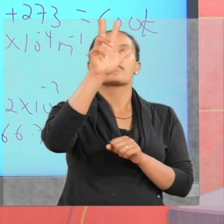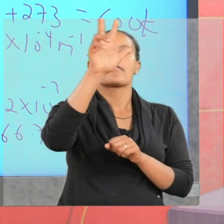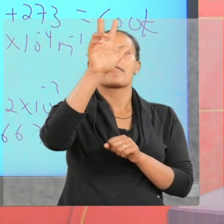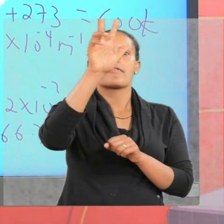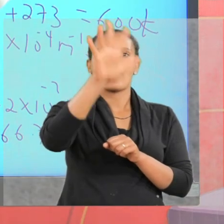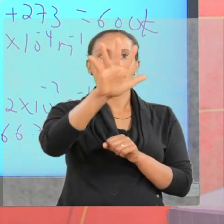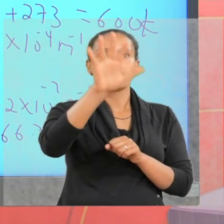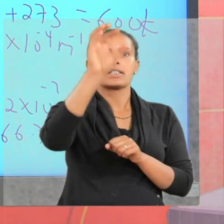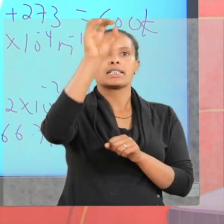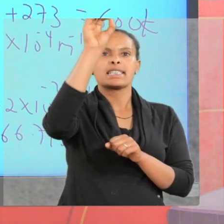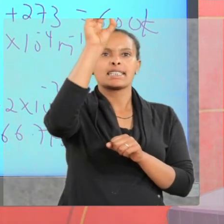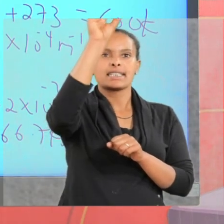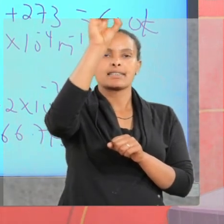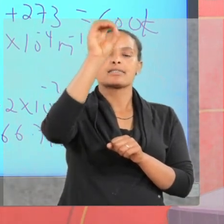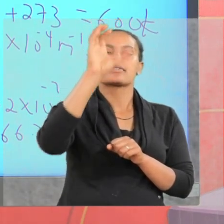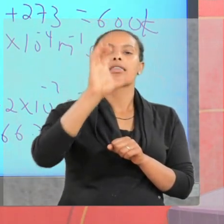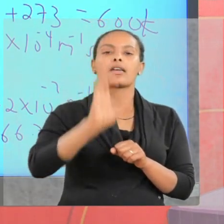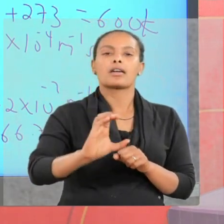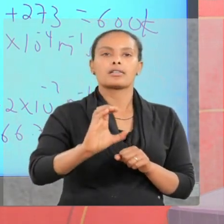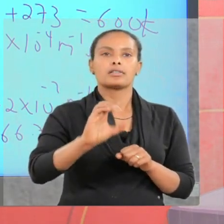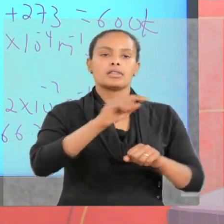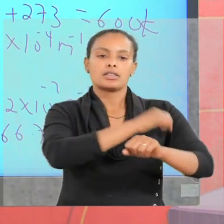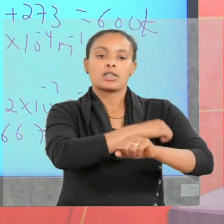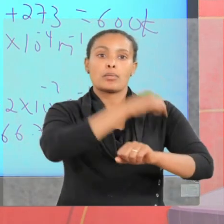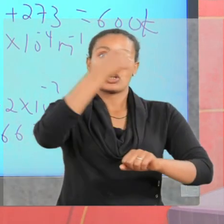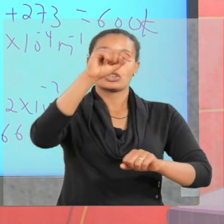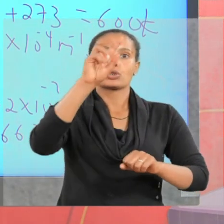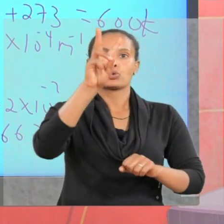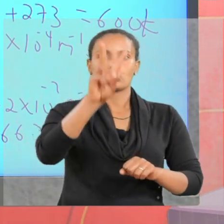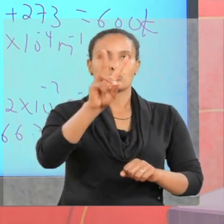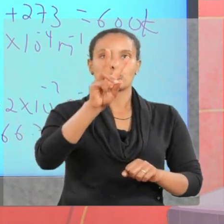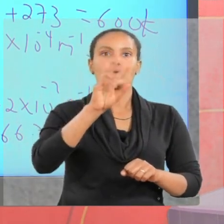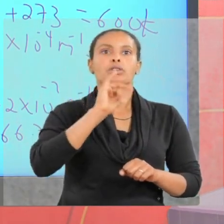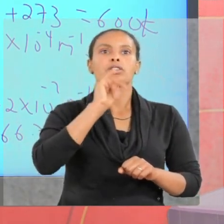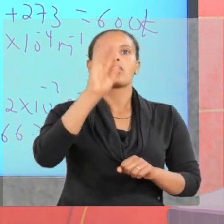425 degrees centigrade. Temperature is